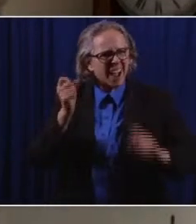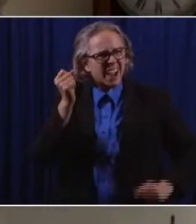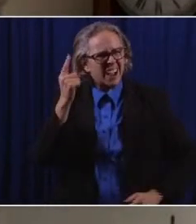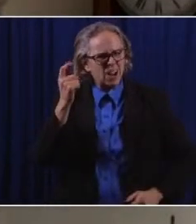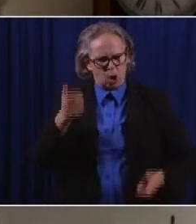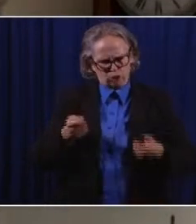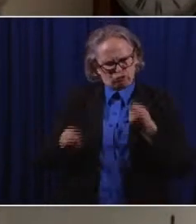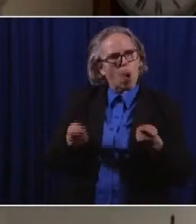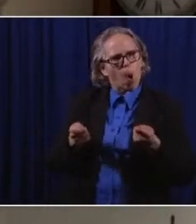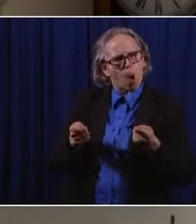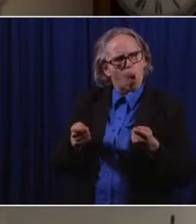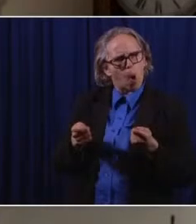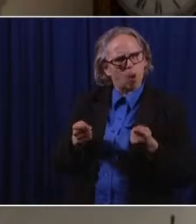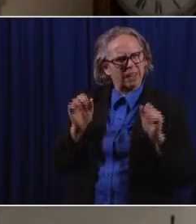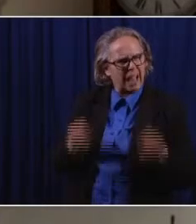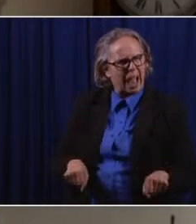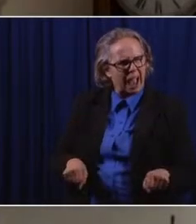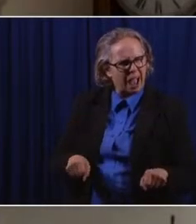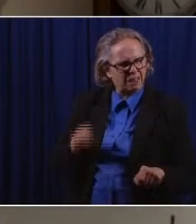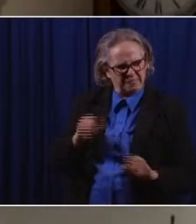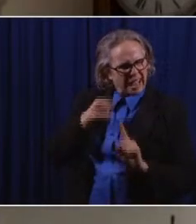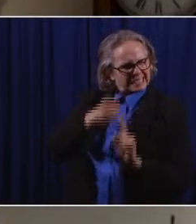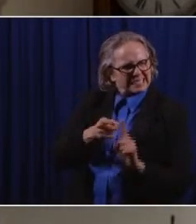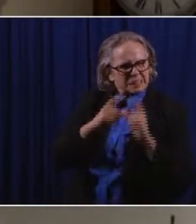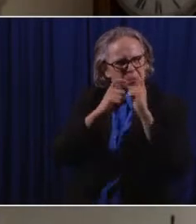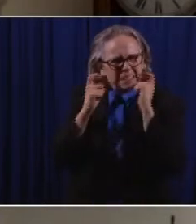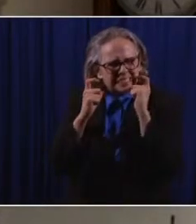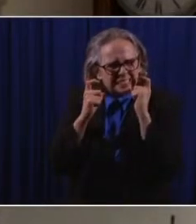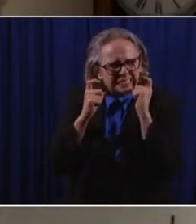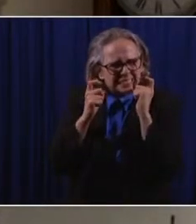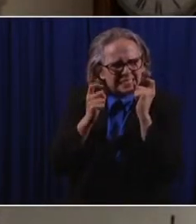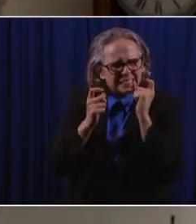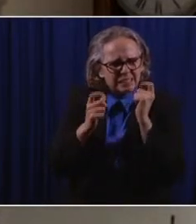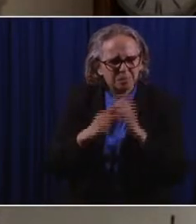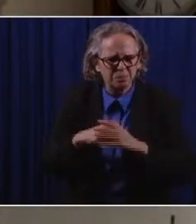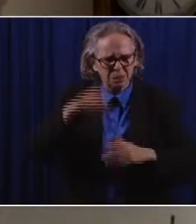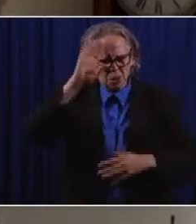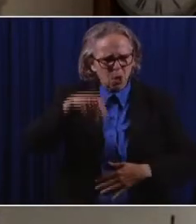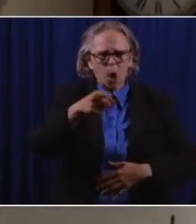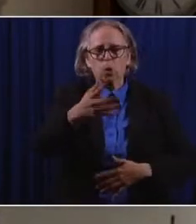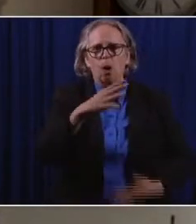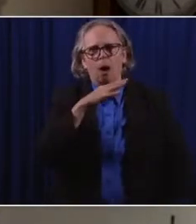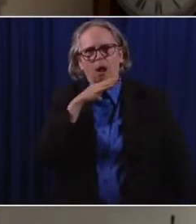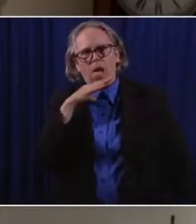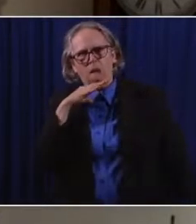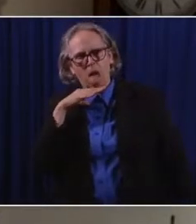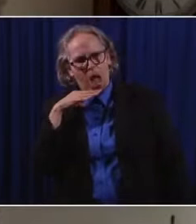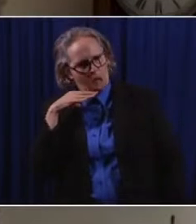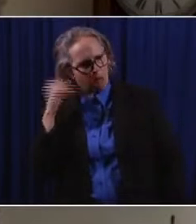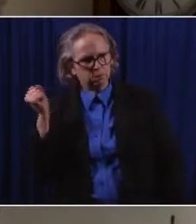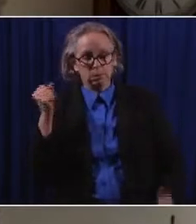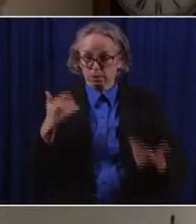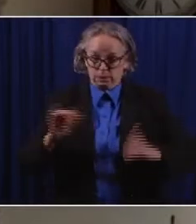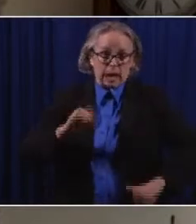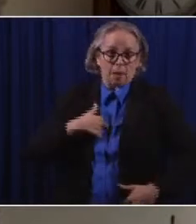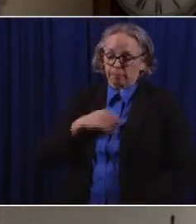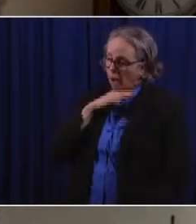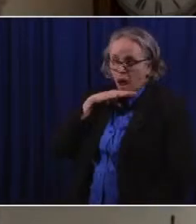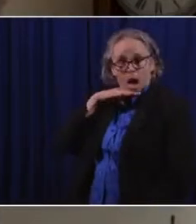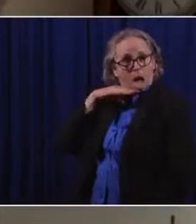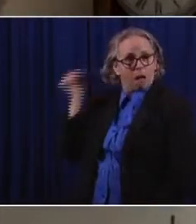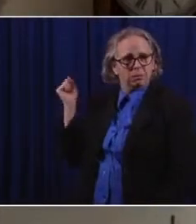would have it under control. And so I know everybody's tired. I'm sick of it. You're sick of it. We're all sick of